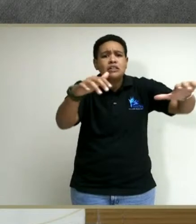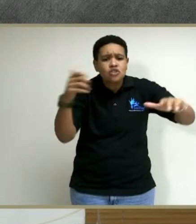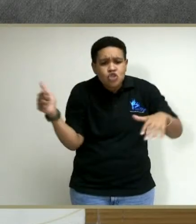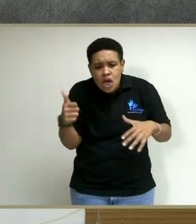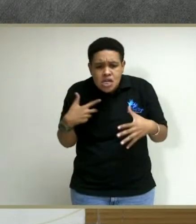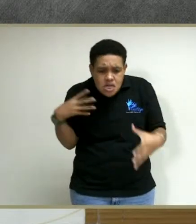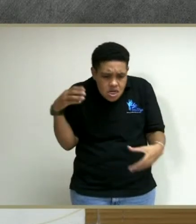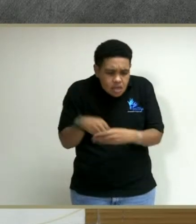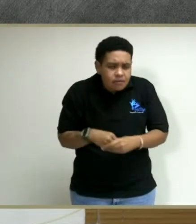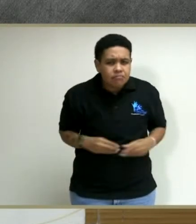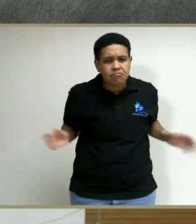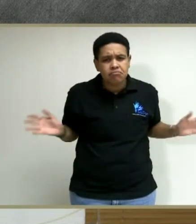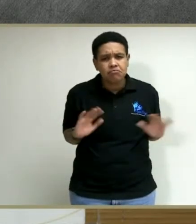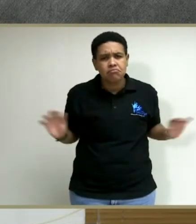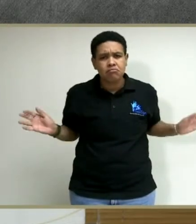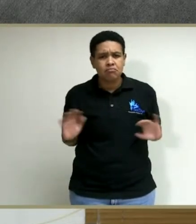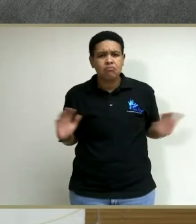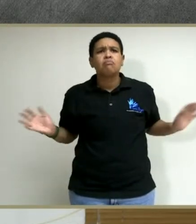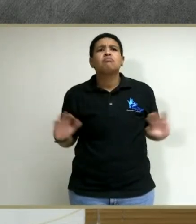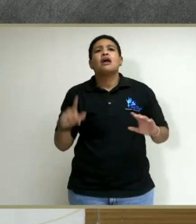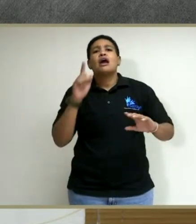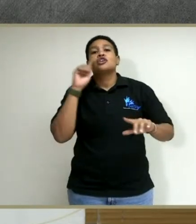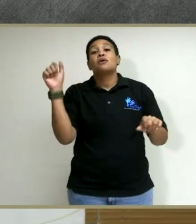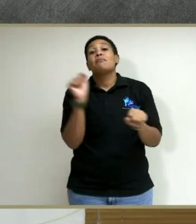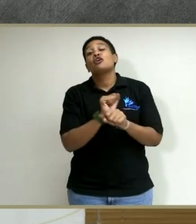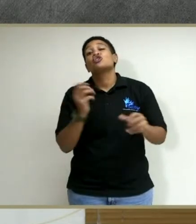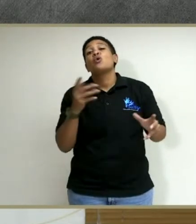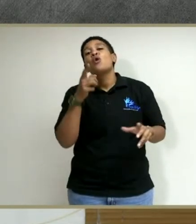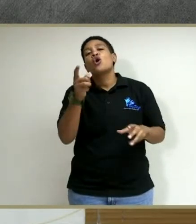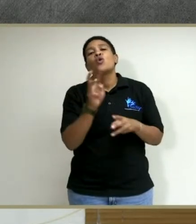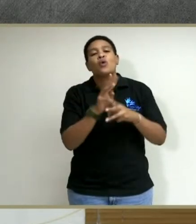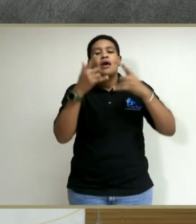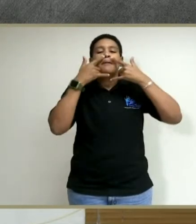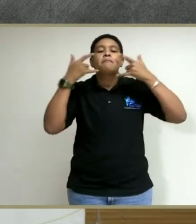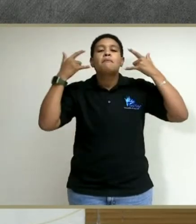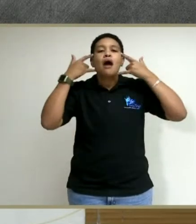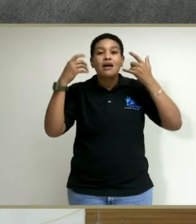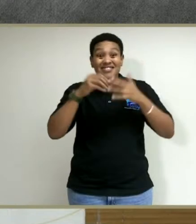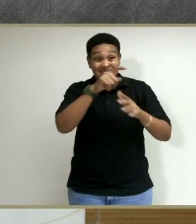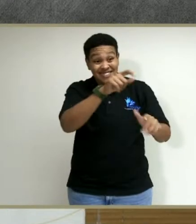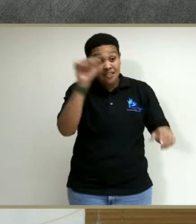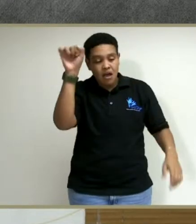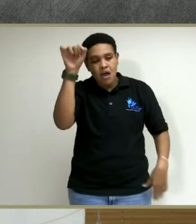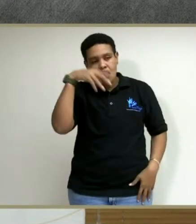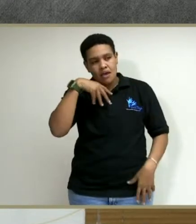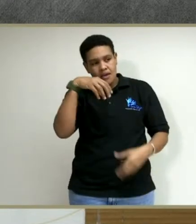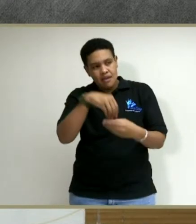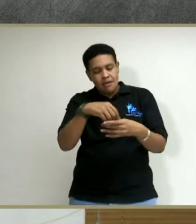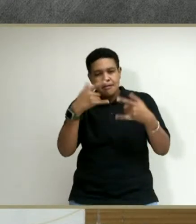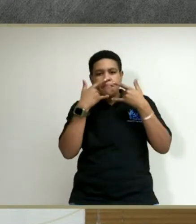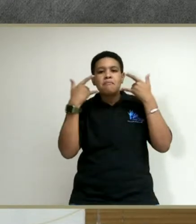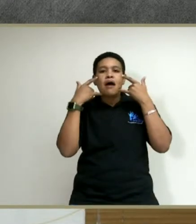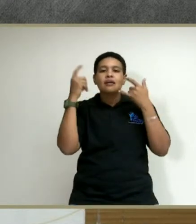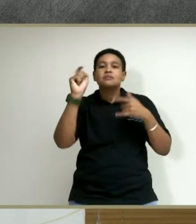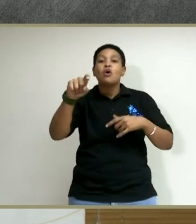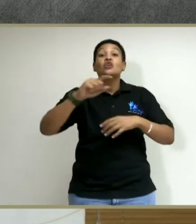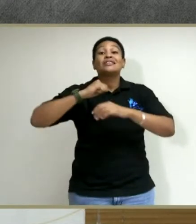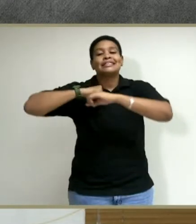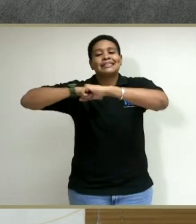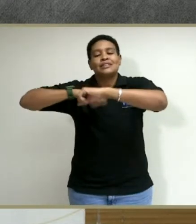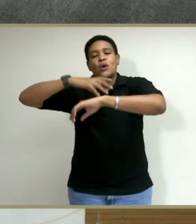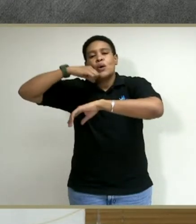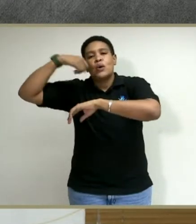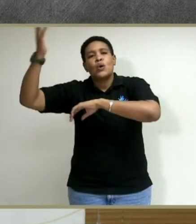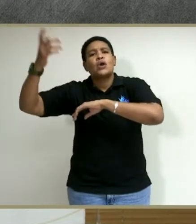transportation carriers, and to ensure that you're wearing your mask in these vehicles. Shielding of the elderly, or the